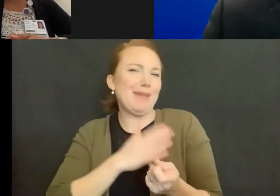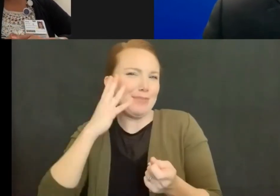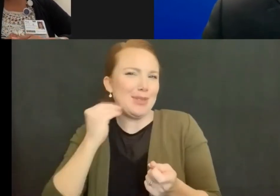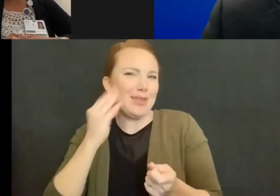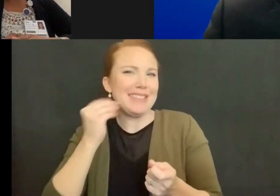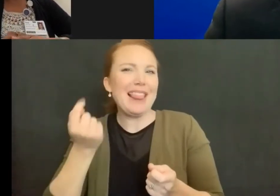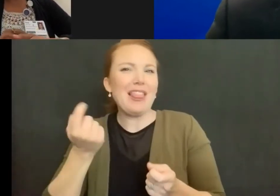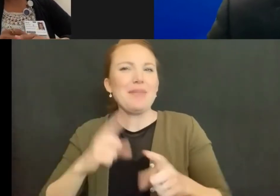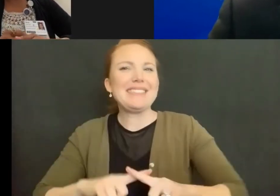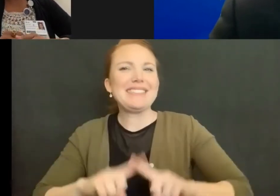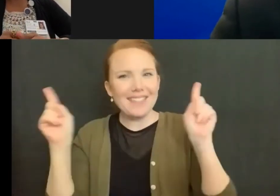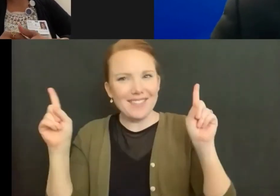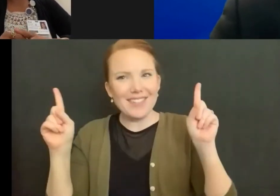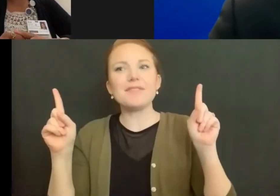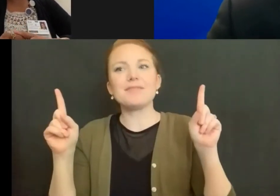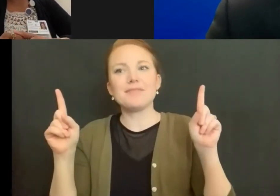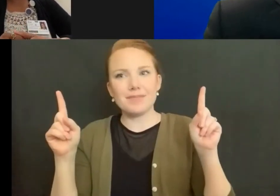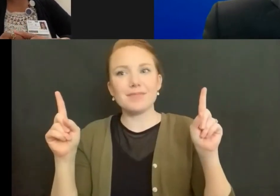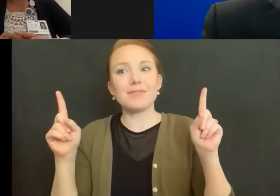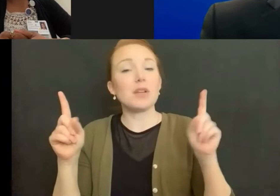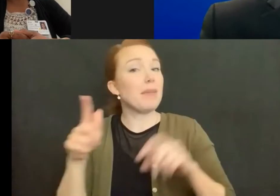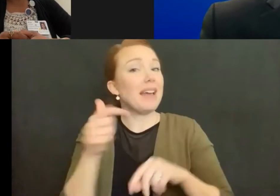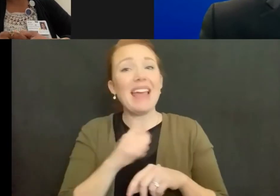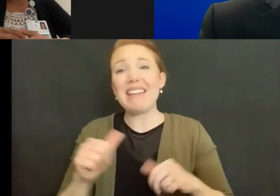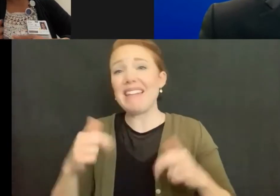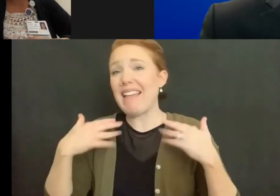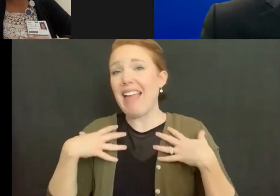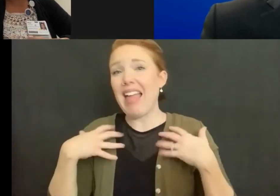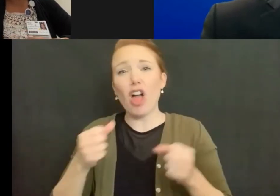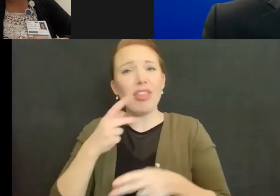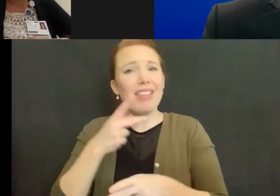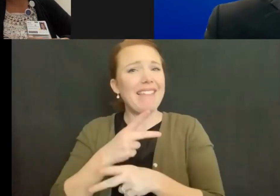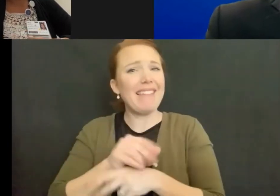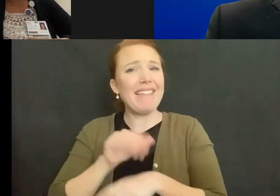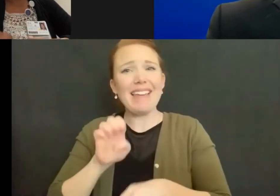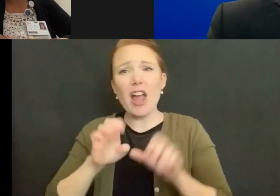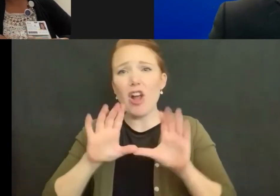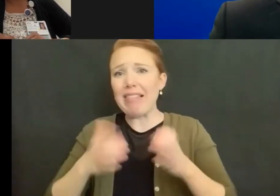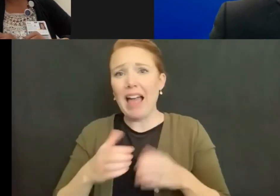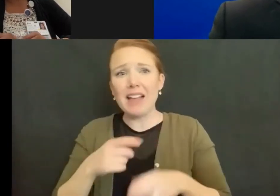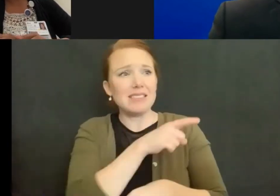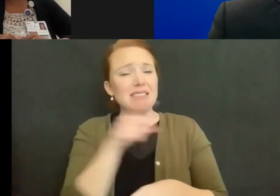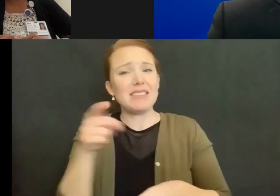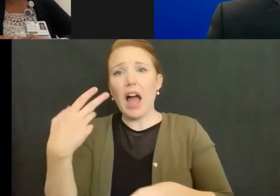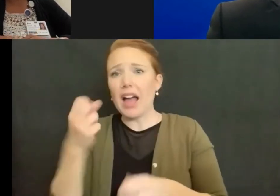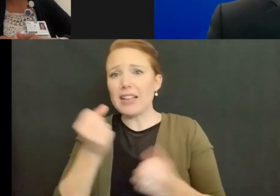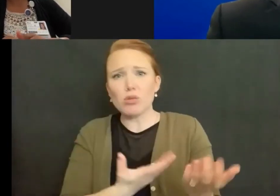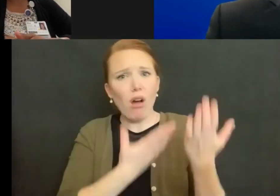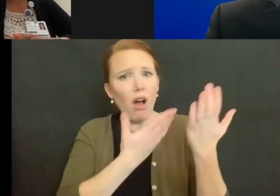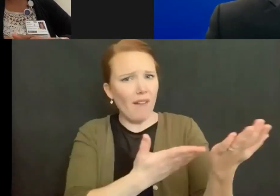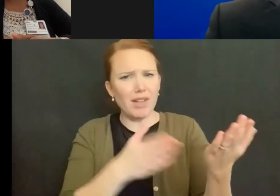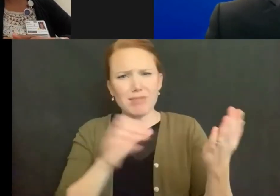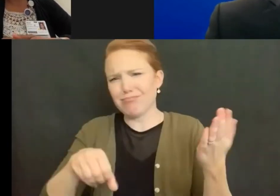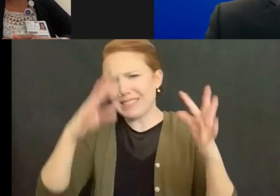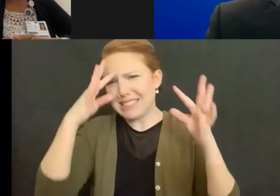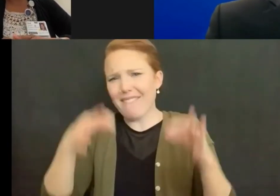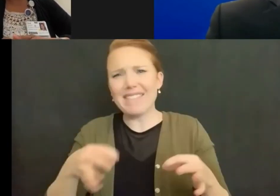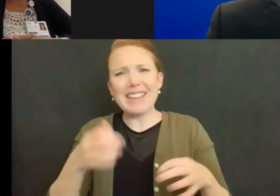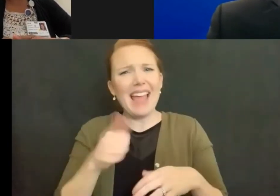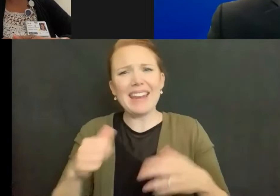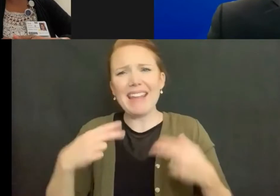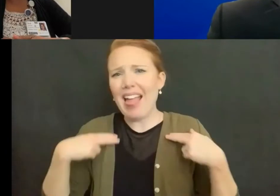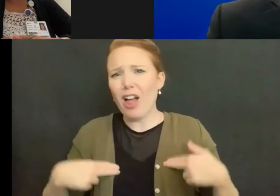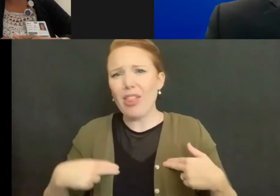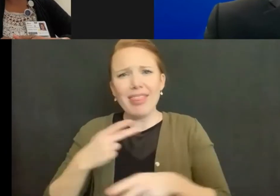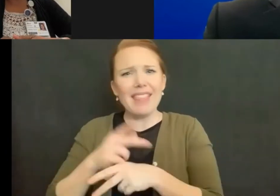Yeah, but any healthcare classes that high school can offer, yes, definitely you want to do that. Or you